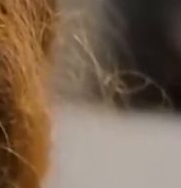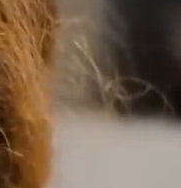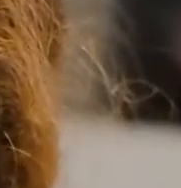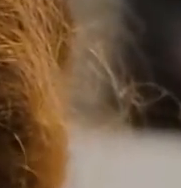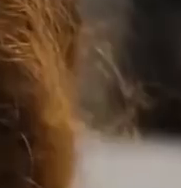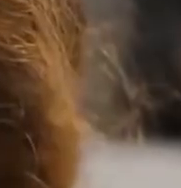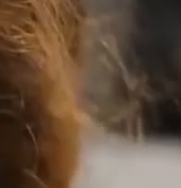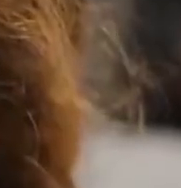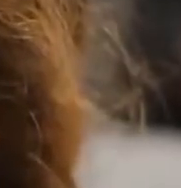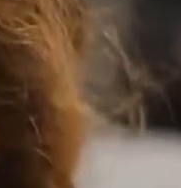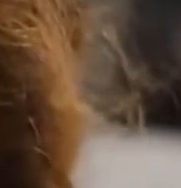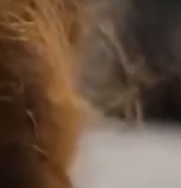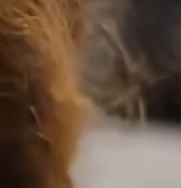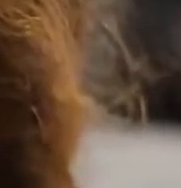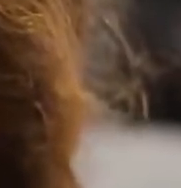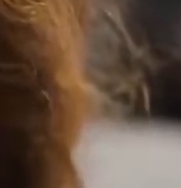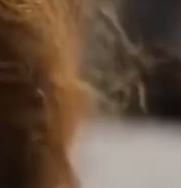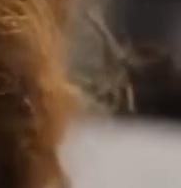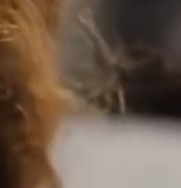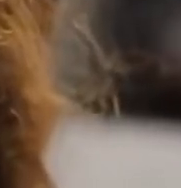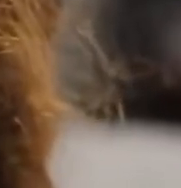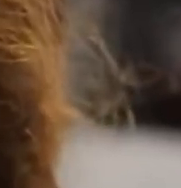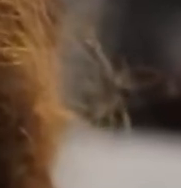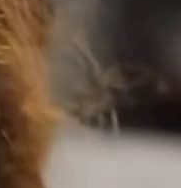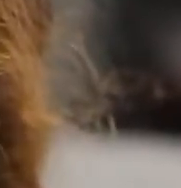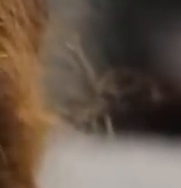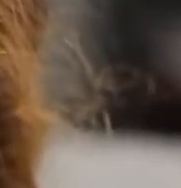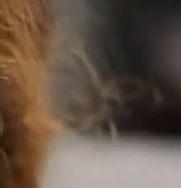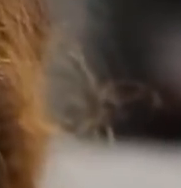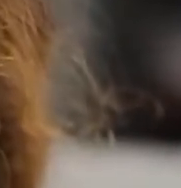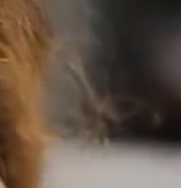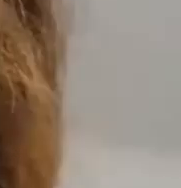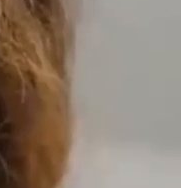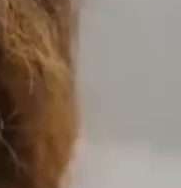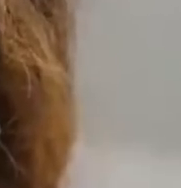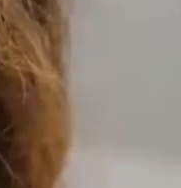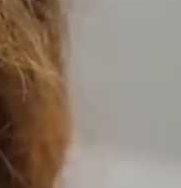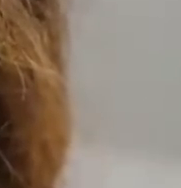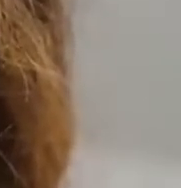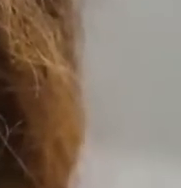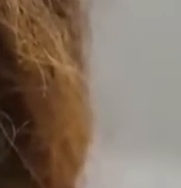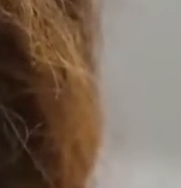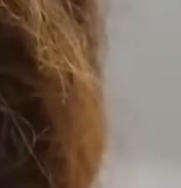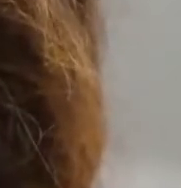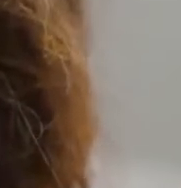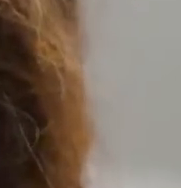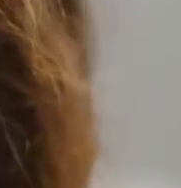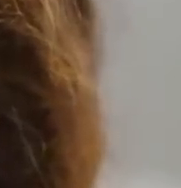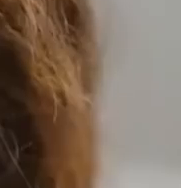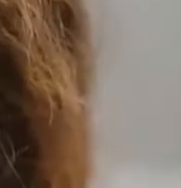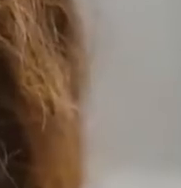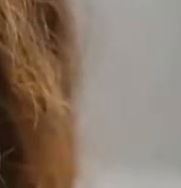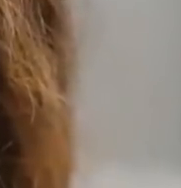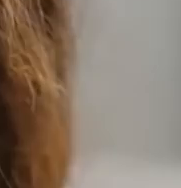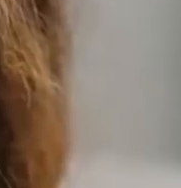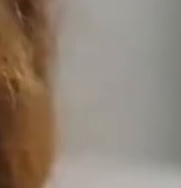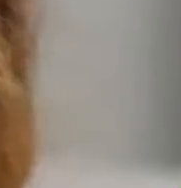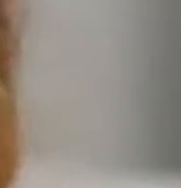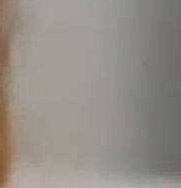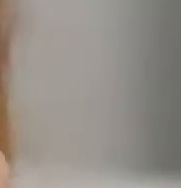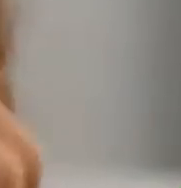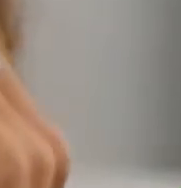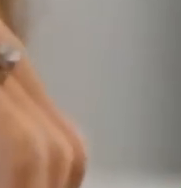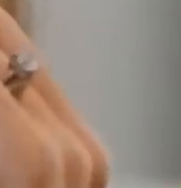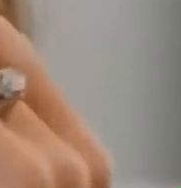not protect you. Avoid touching the front of the mask because this is where any contagious droplets may have landed. Instead,